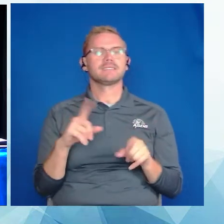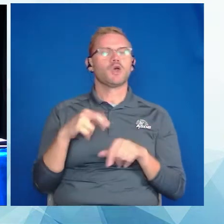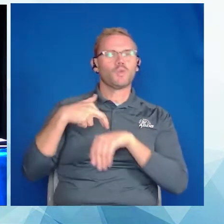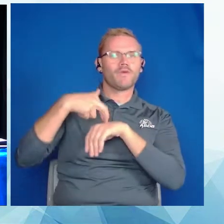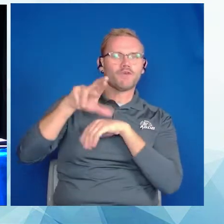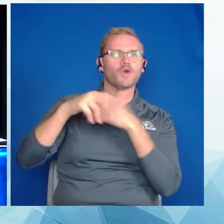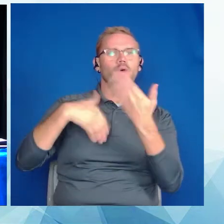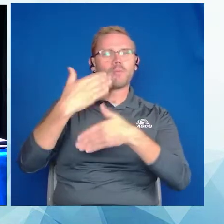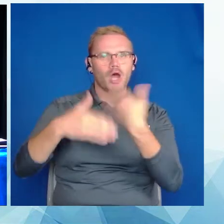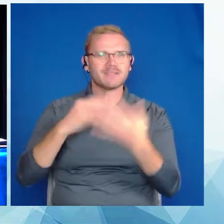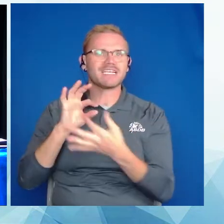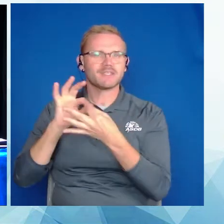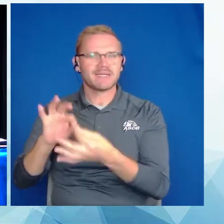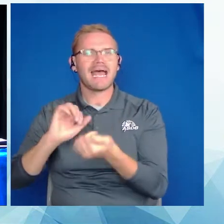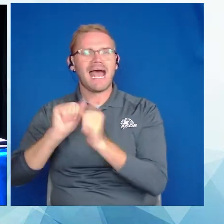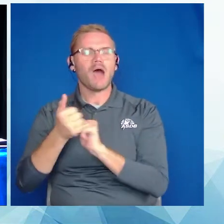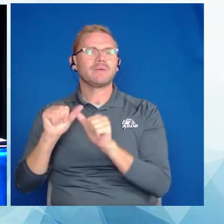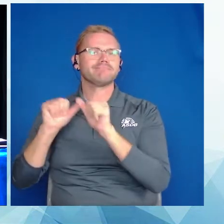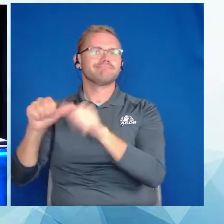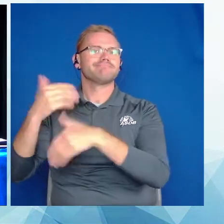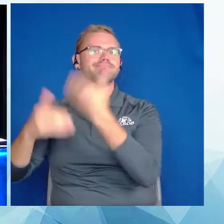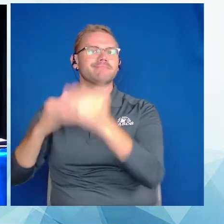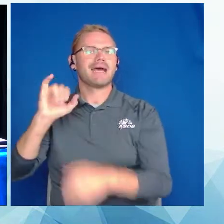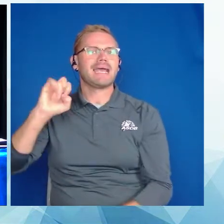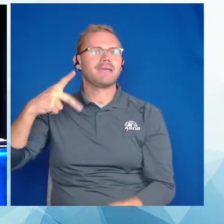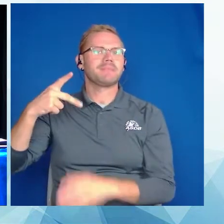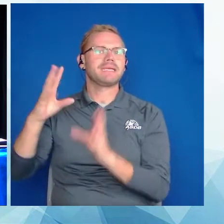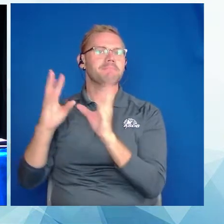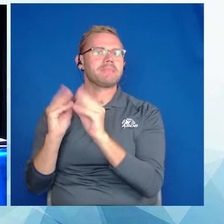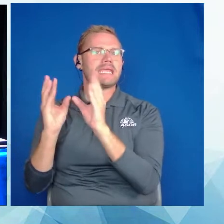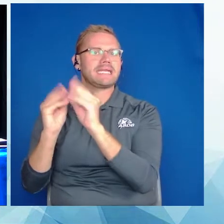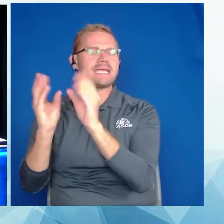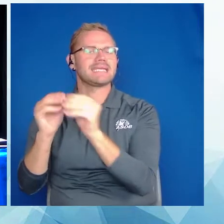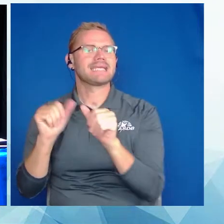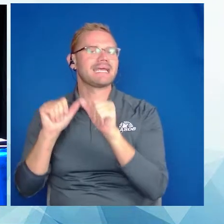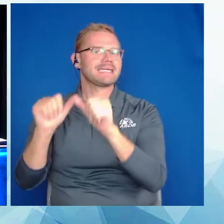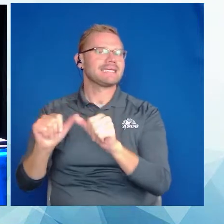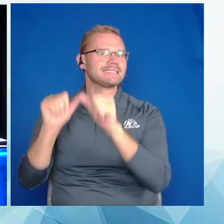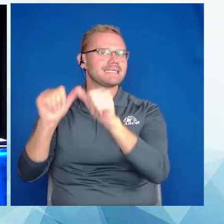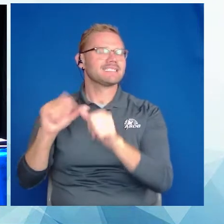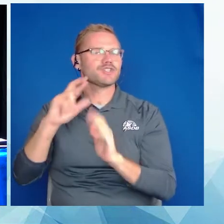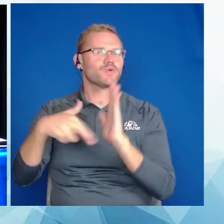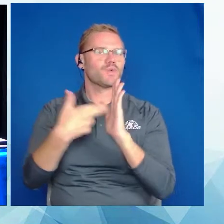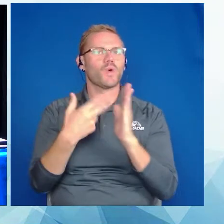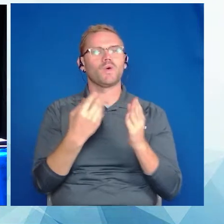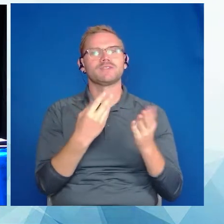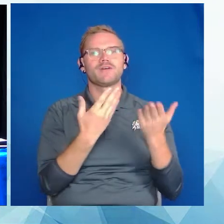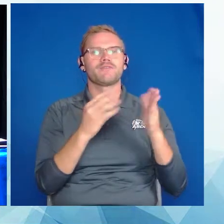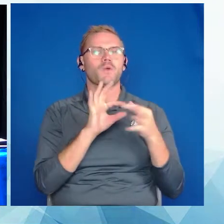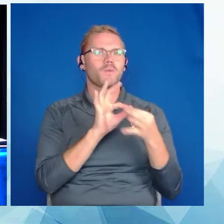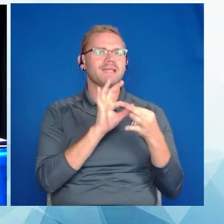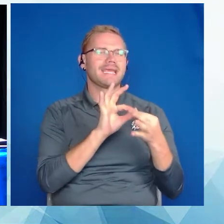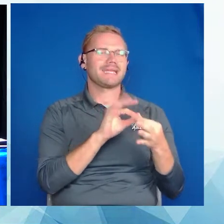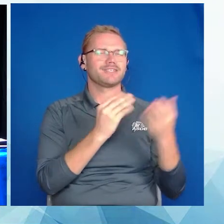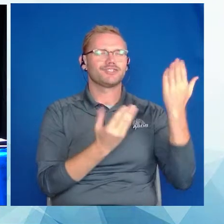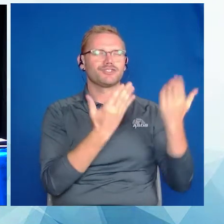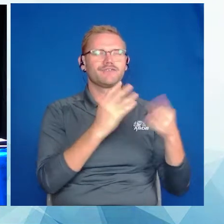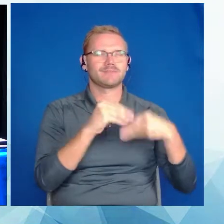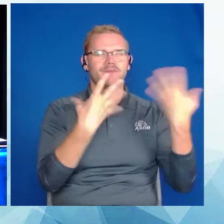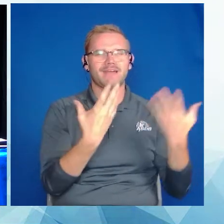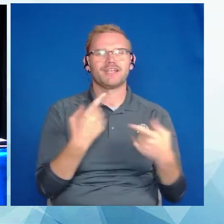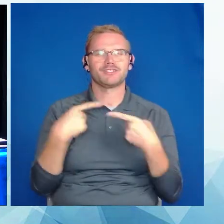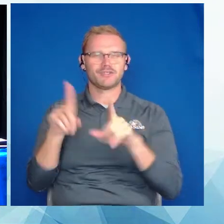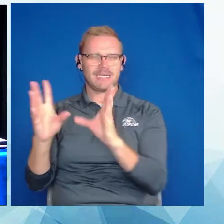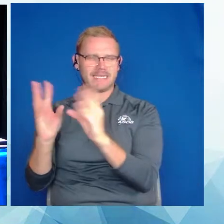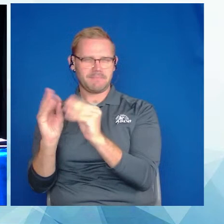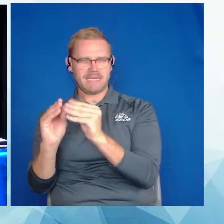consistencies in how we run IEP meetings, and consistency in the roles of related service providers in these meetings.